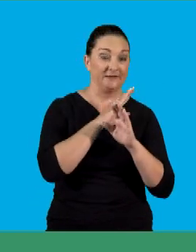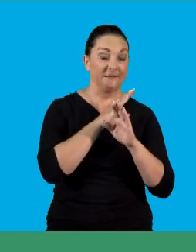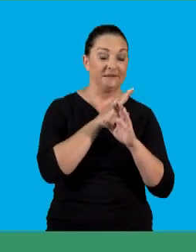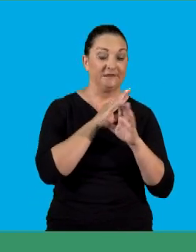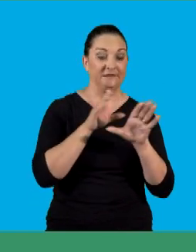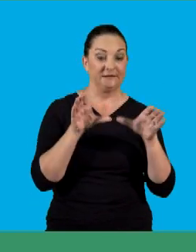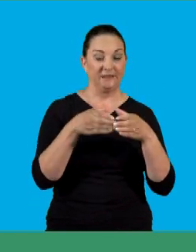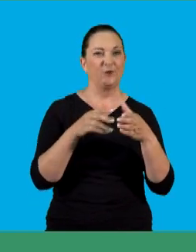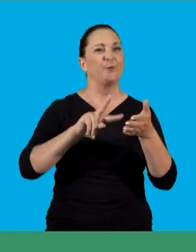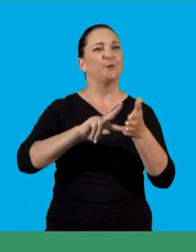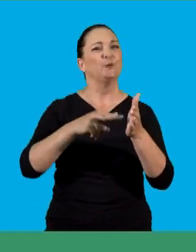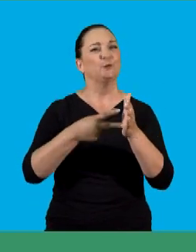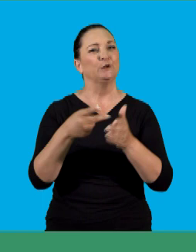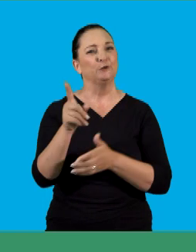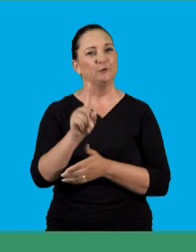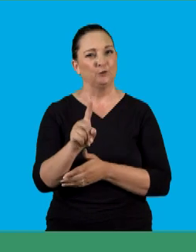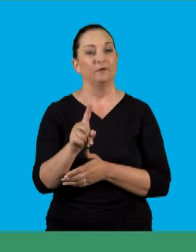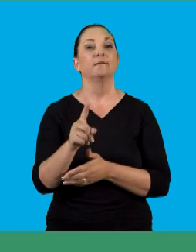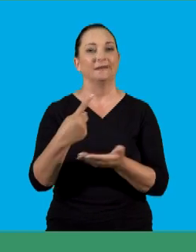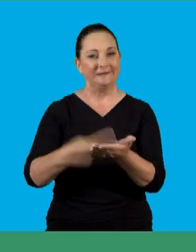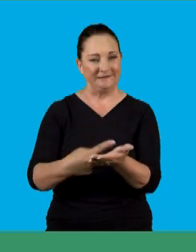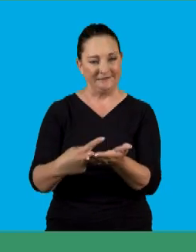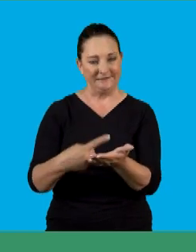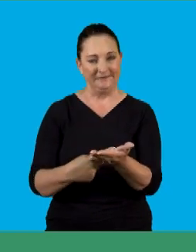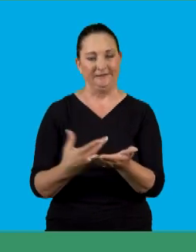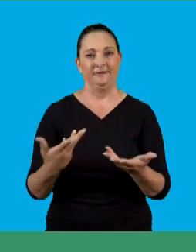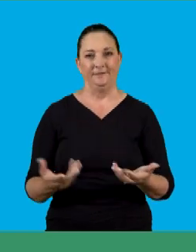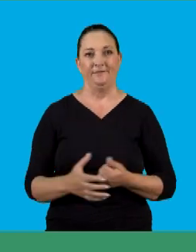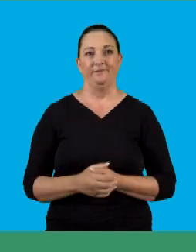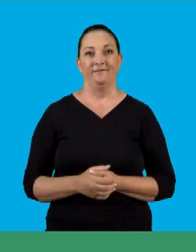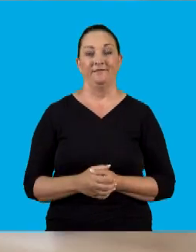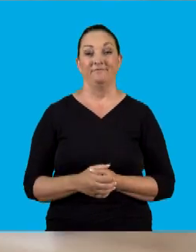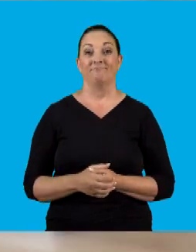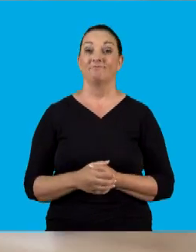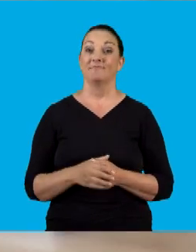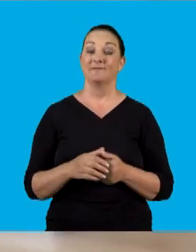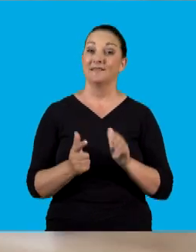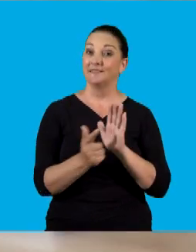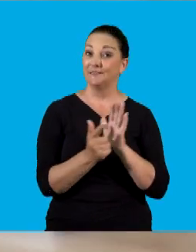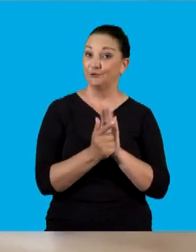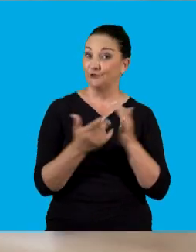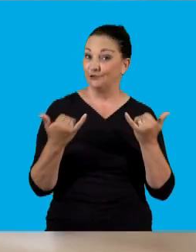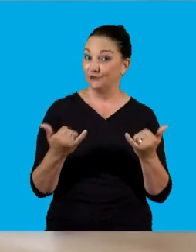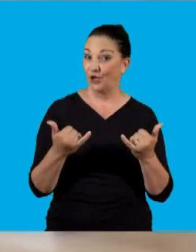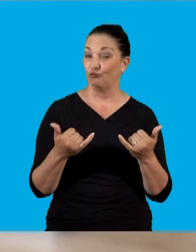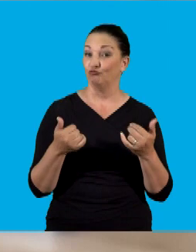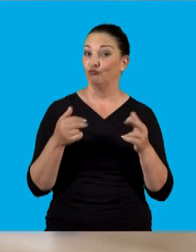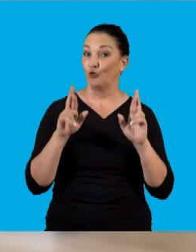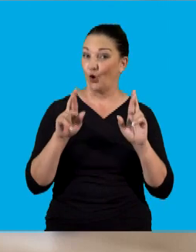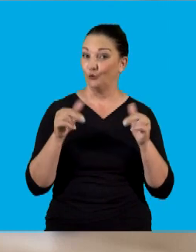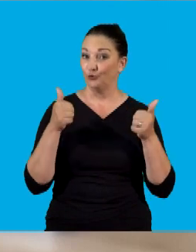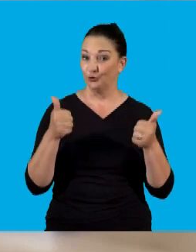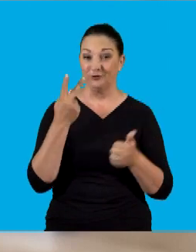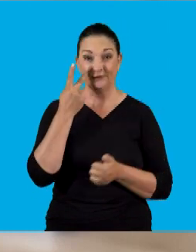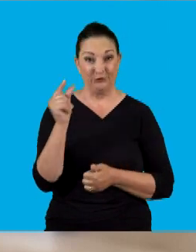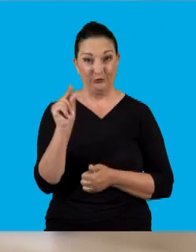private sector. So that is the challenge that I'm giving you. And I hope today's lesson was fruitful and hope